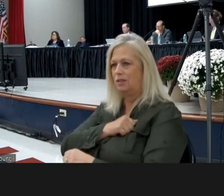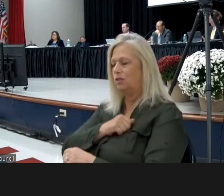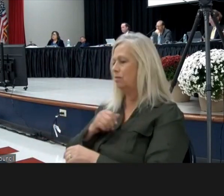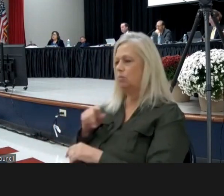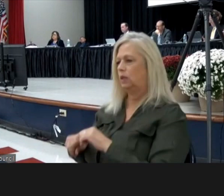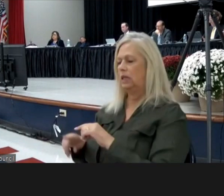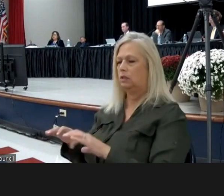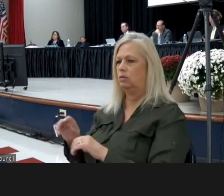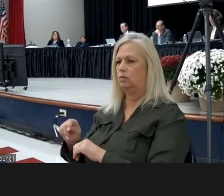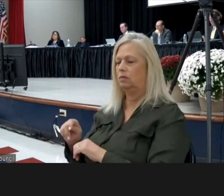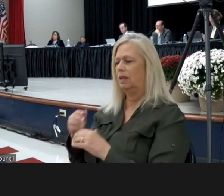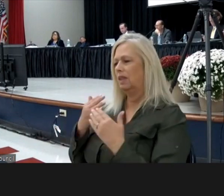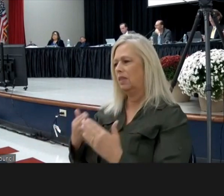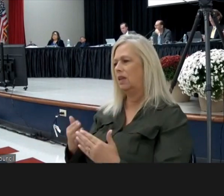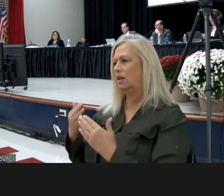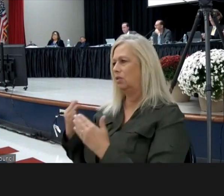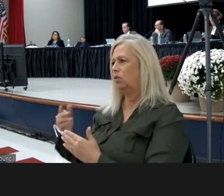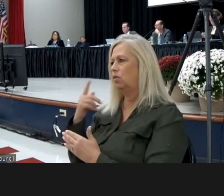Bradley Ford's team.